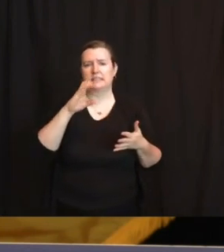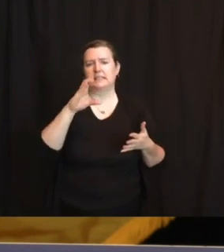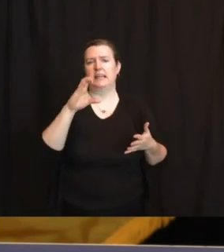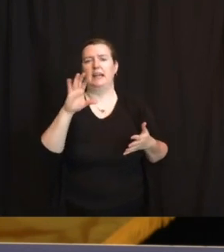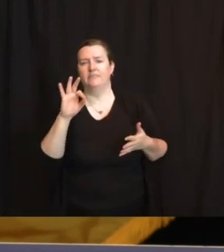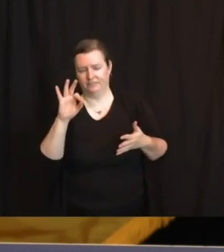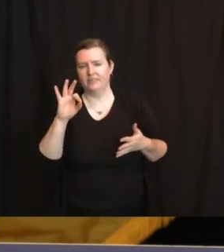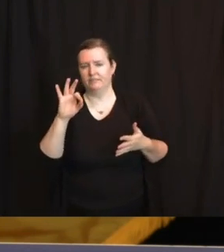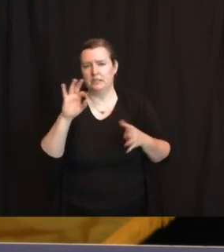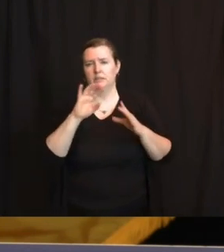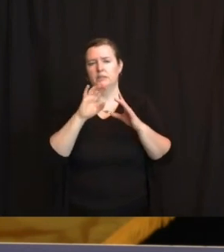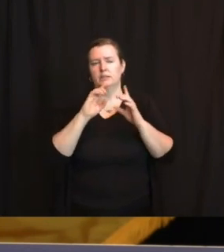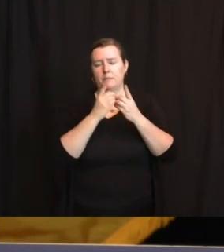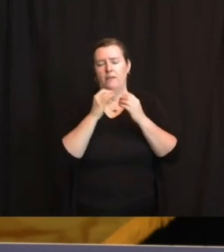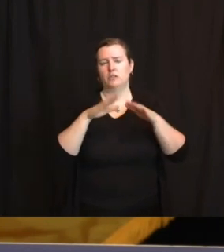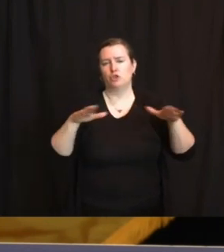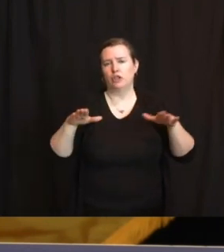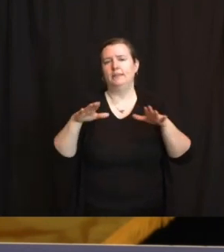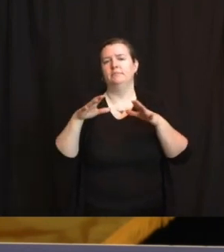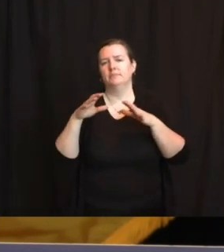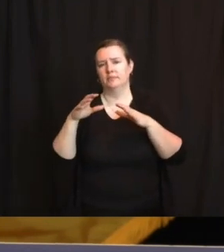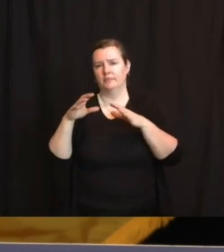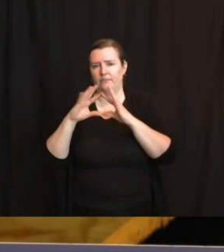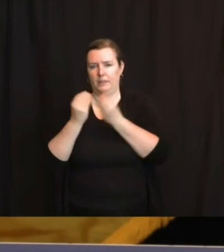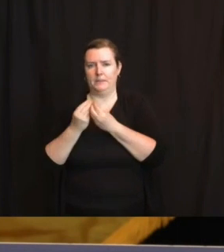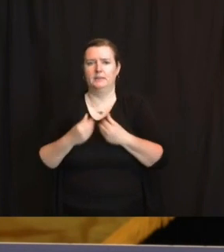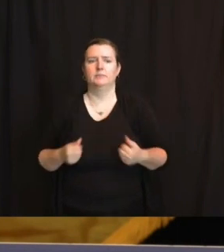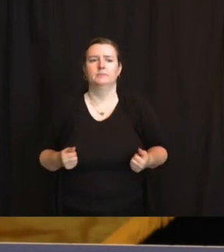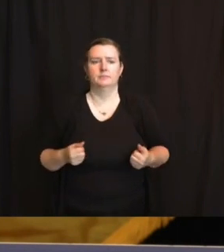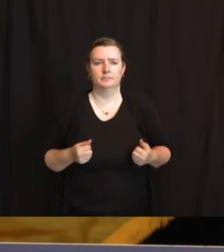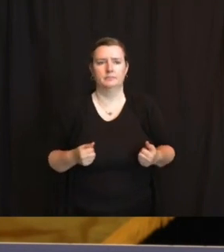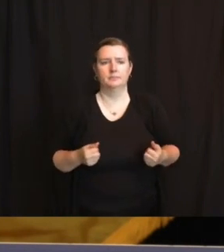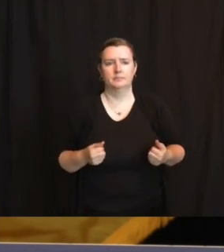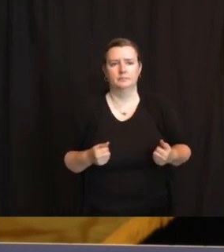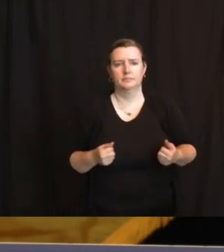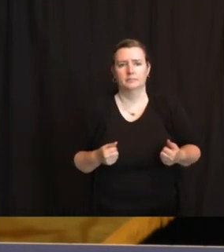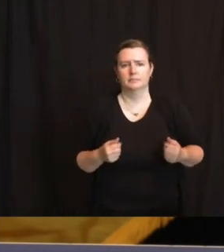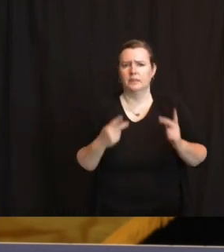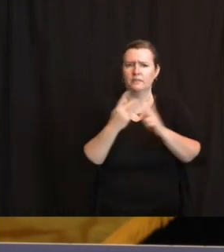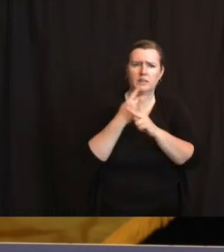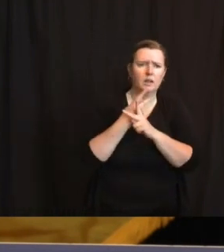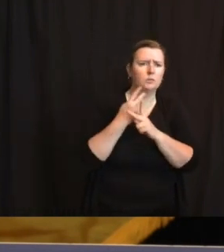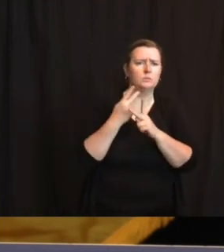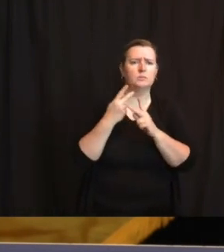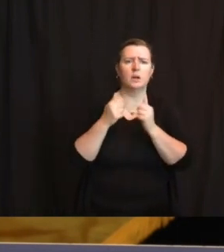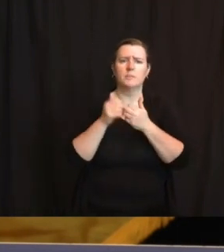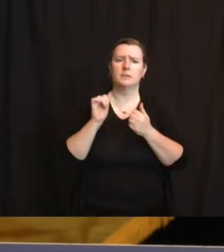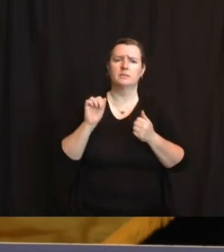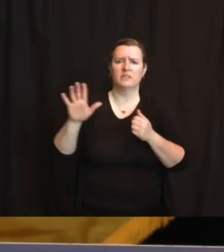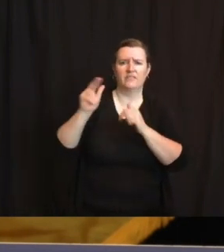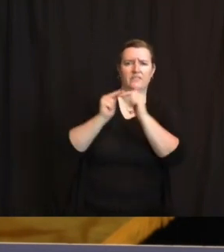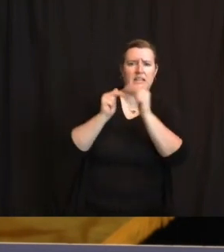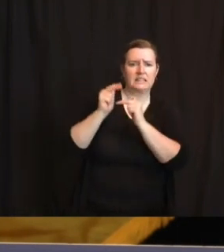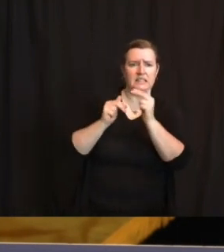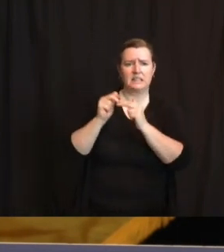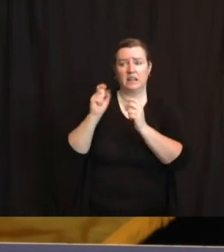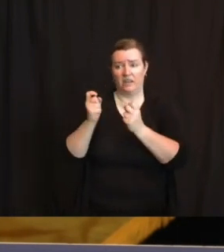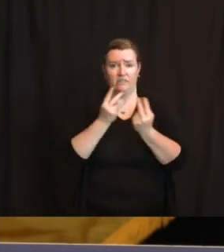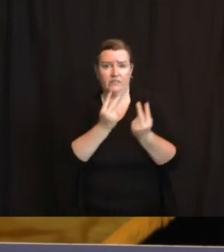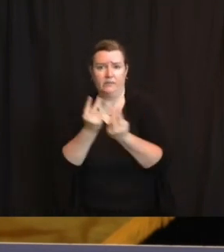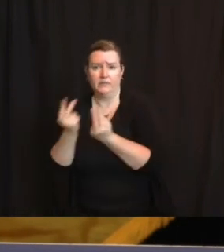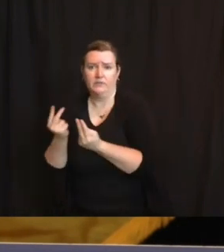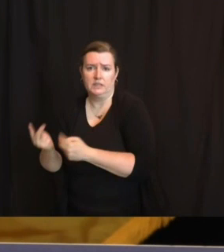an indication of how many facilities we need to visit